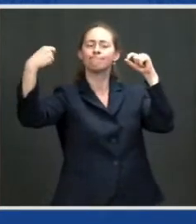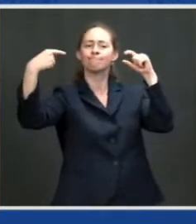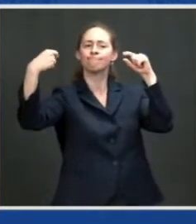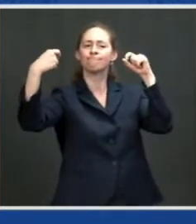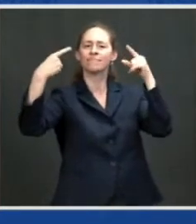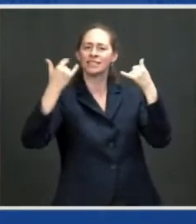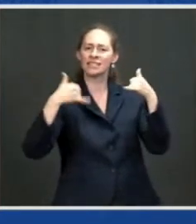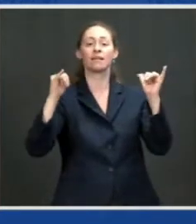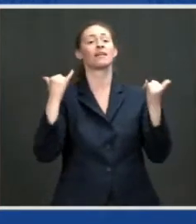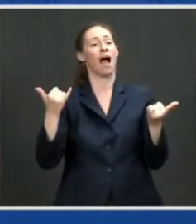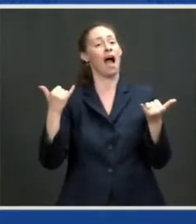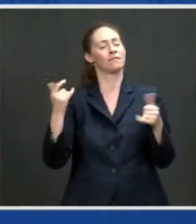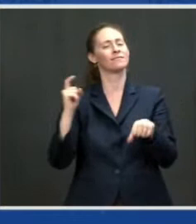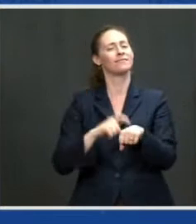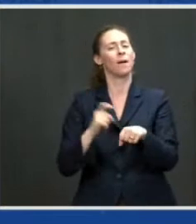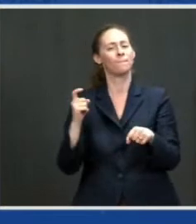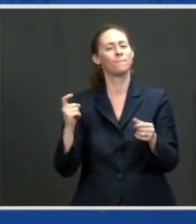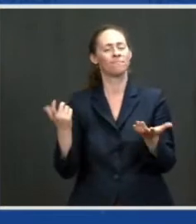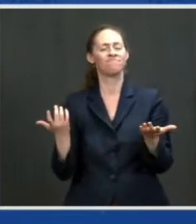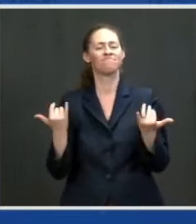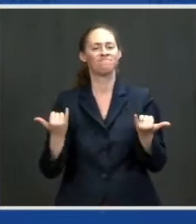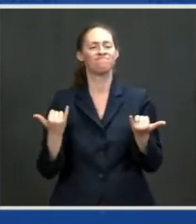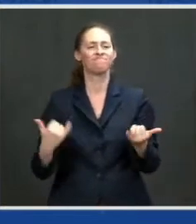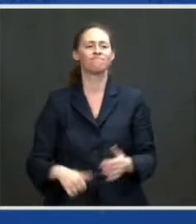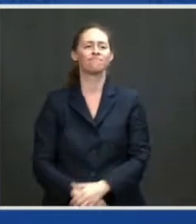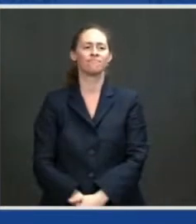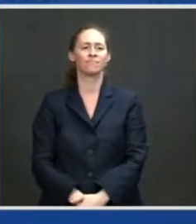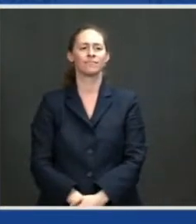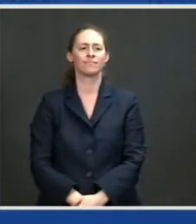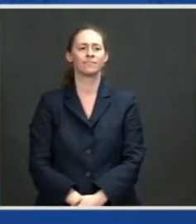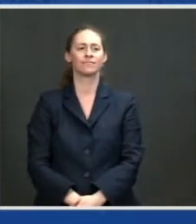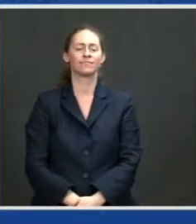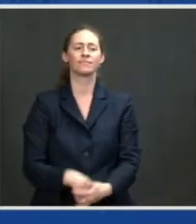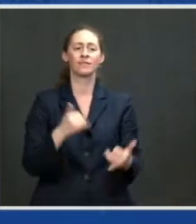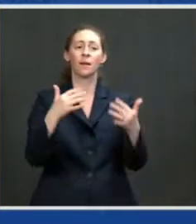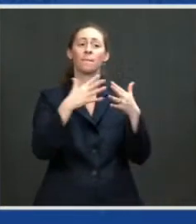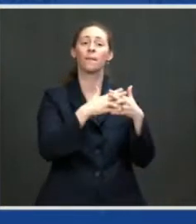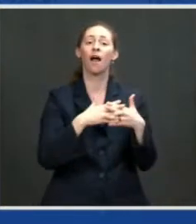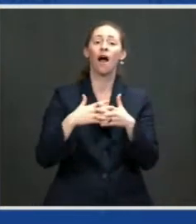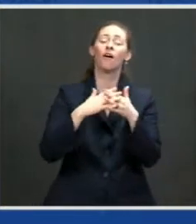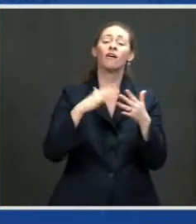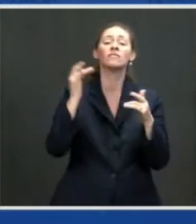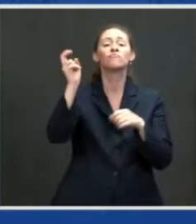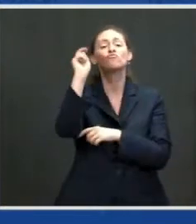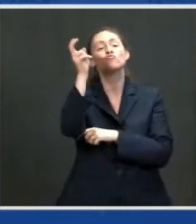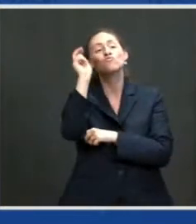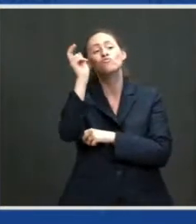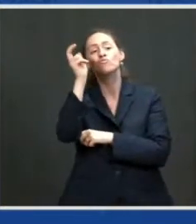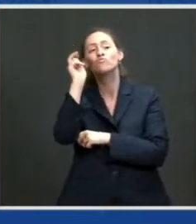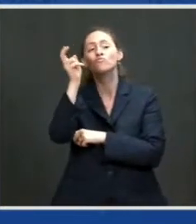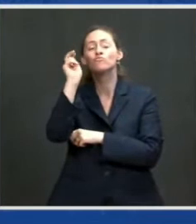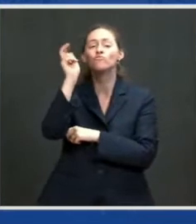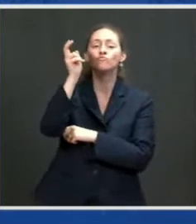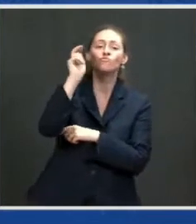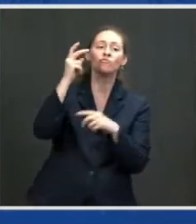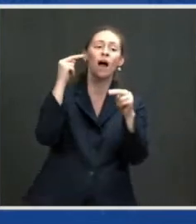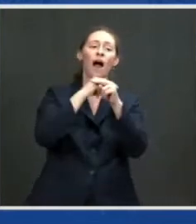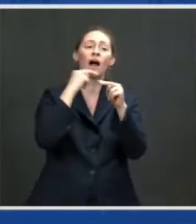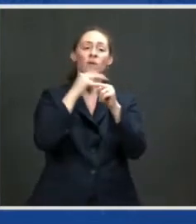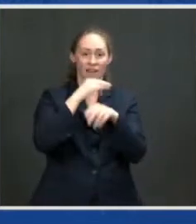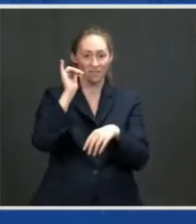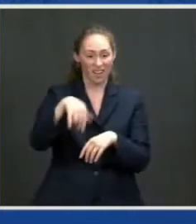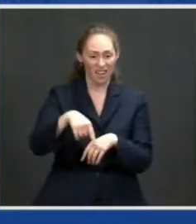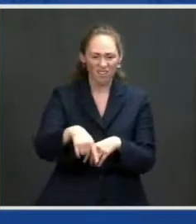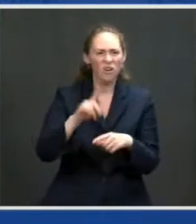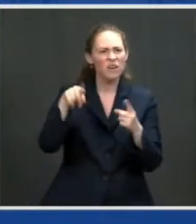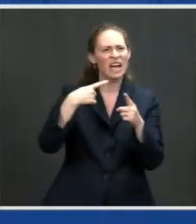all the miles of Americans travel on roads are in the interstate highway system, built 60 years ago.